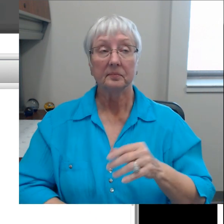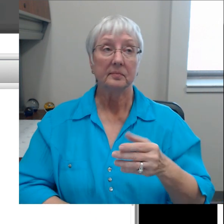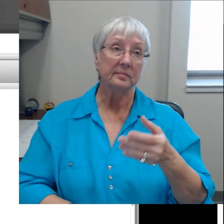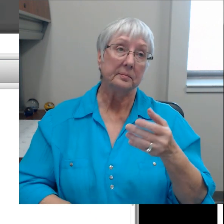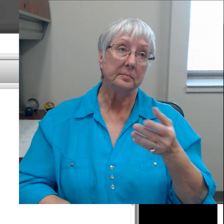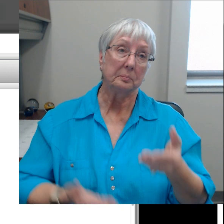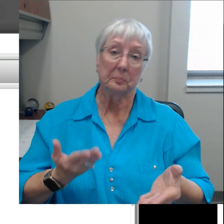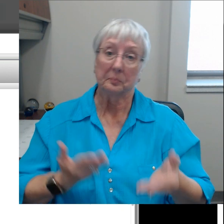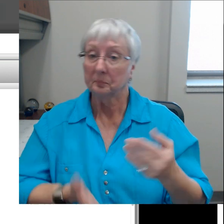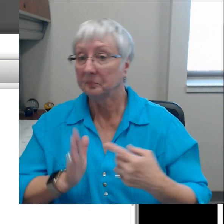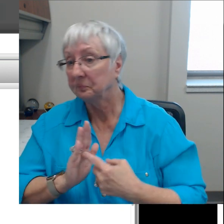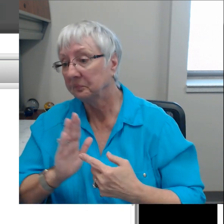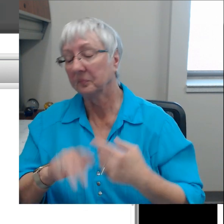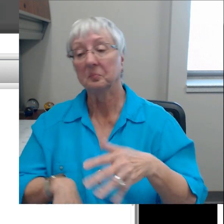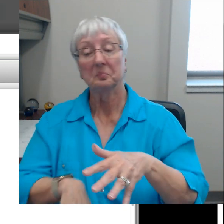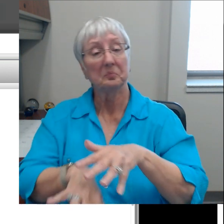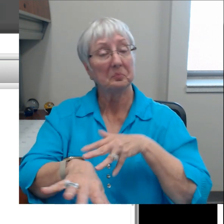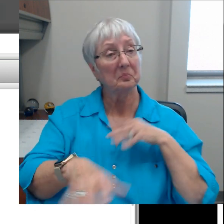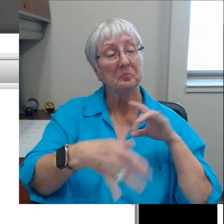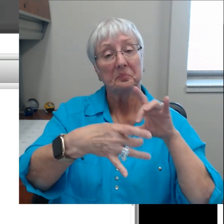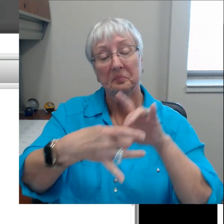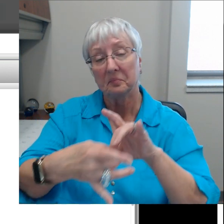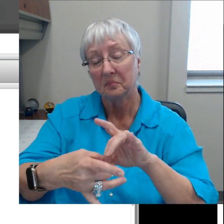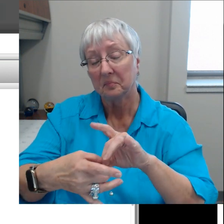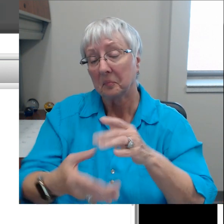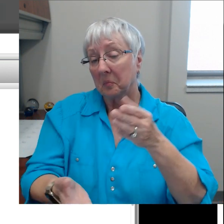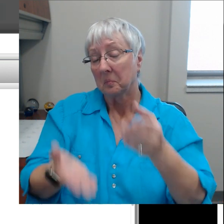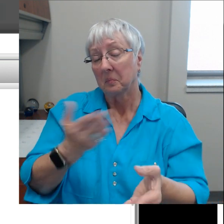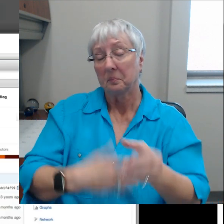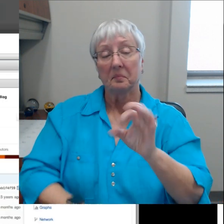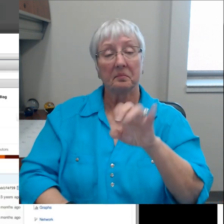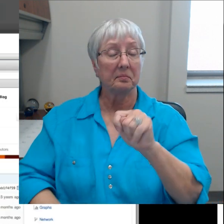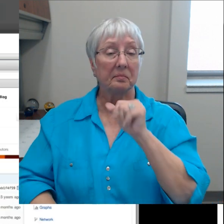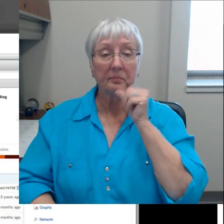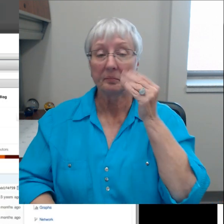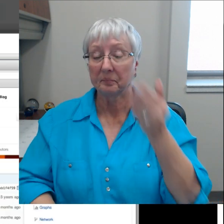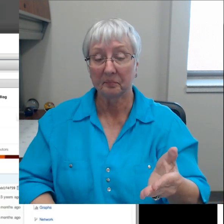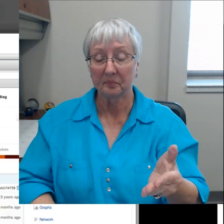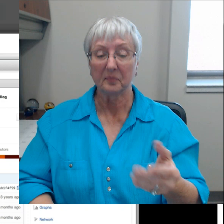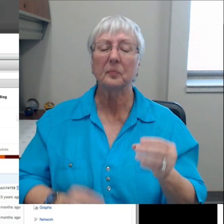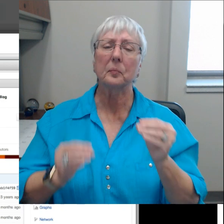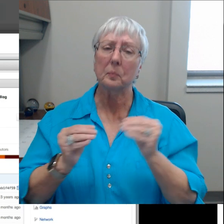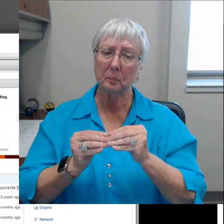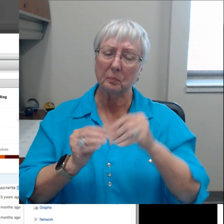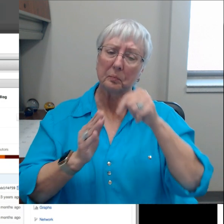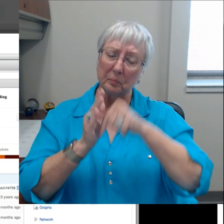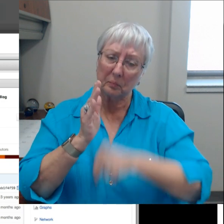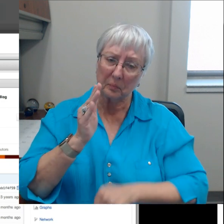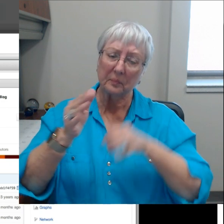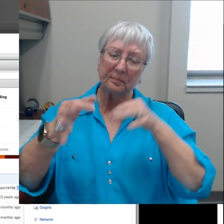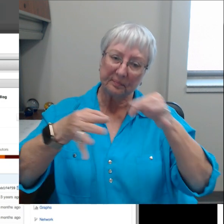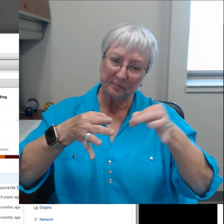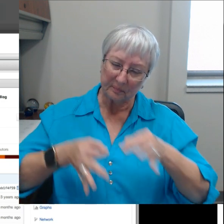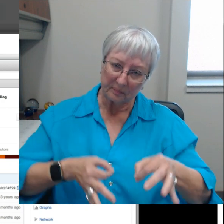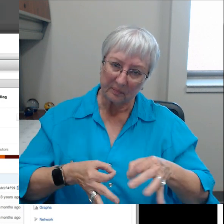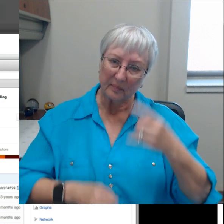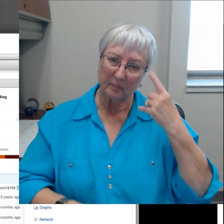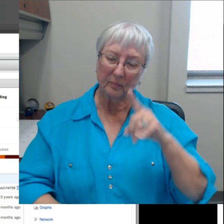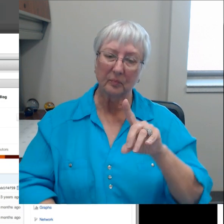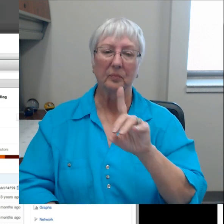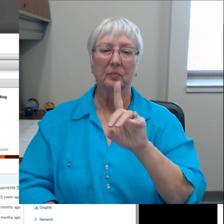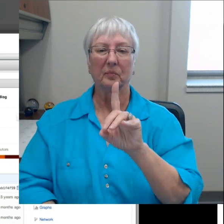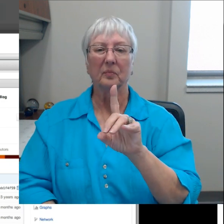or if a web server goes down, your fonts might just not be there. For more details on Web Font Loader, as well as the more advanced options that we